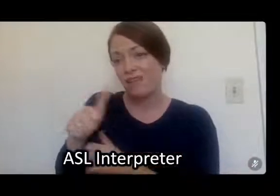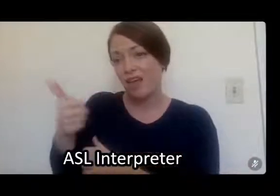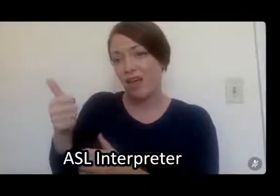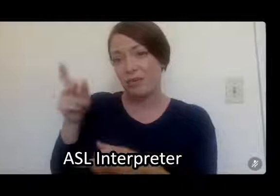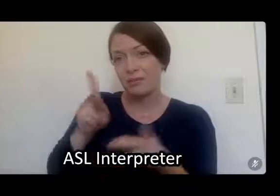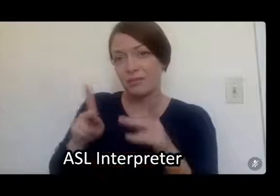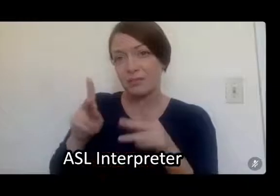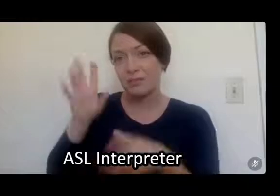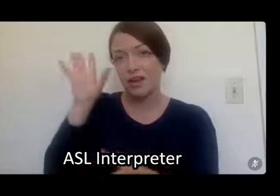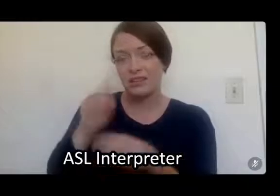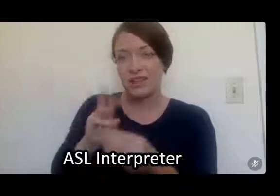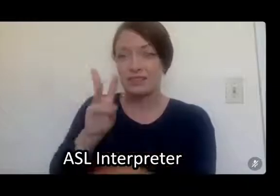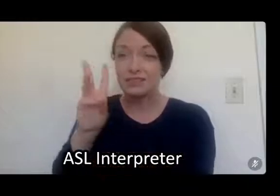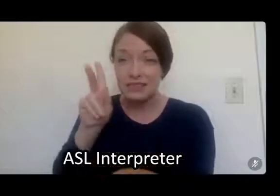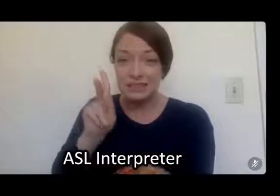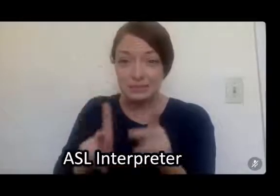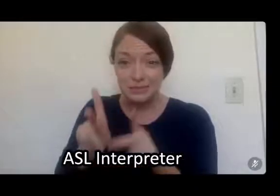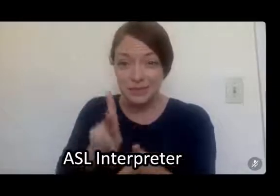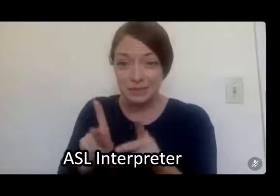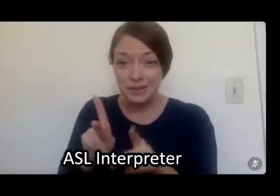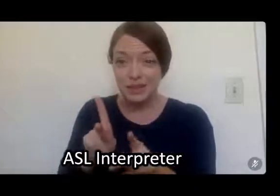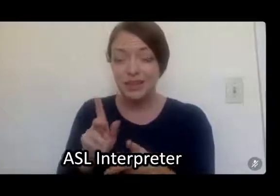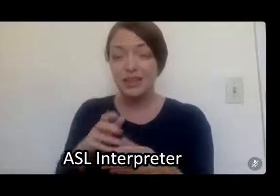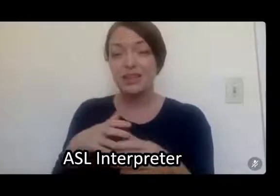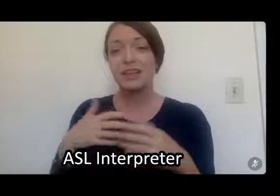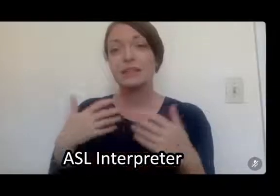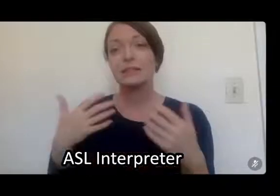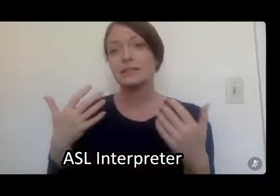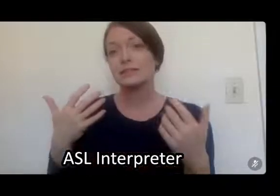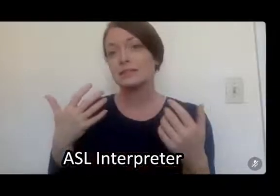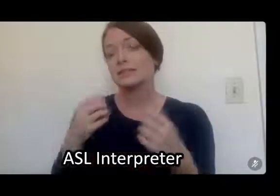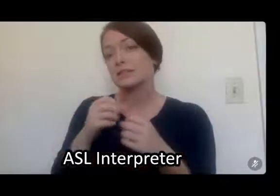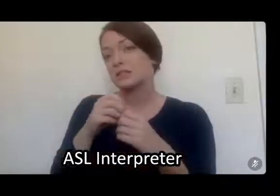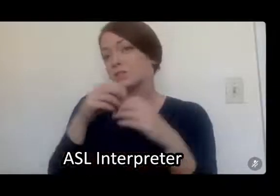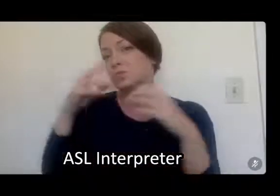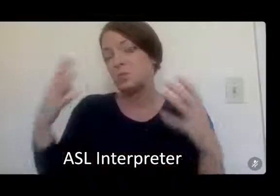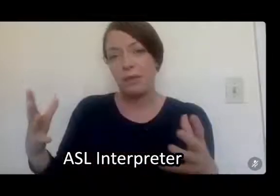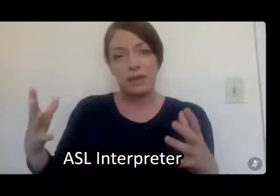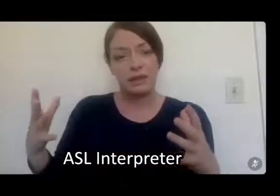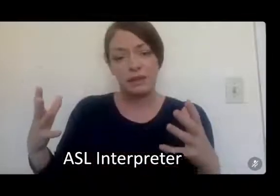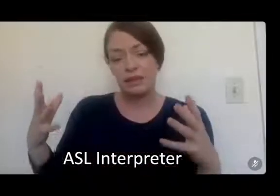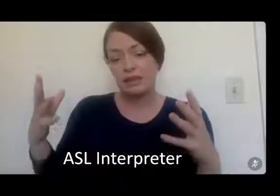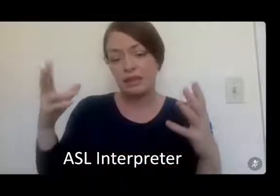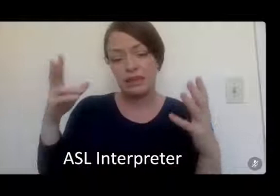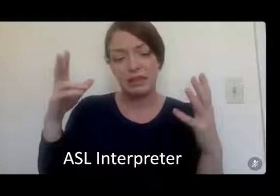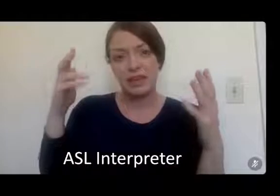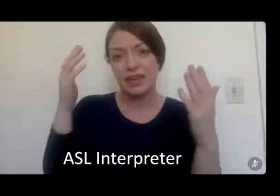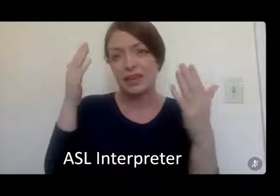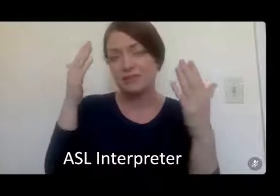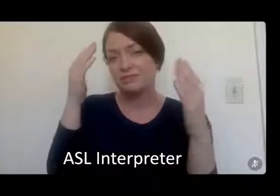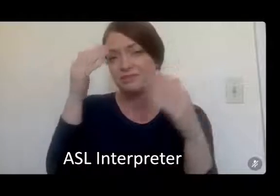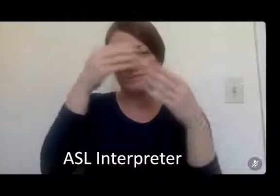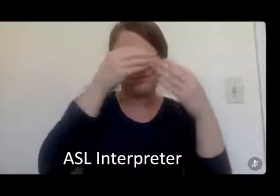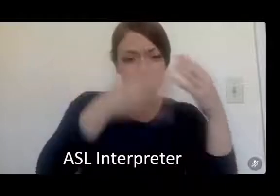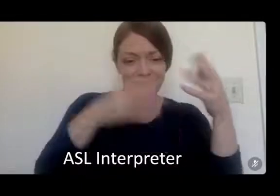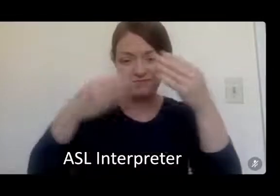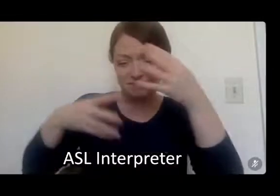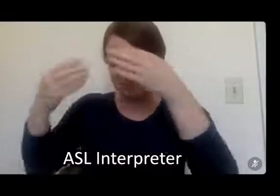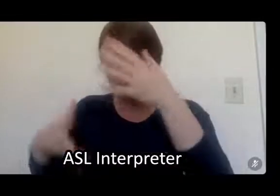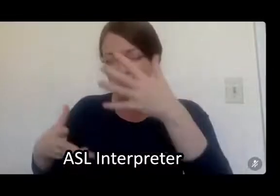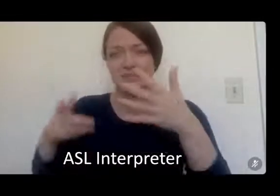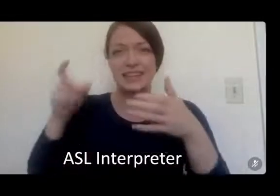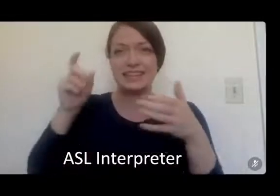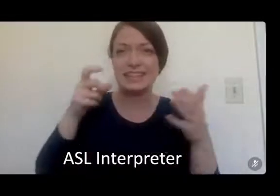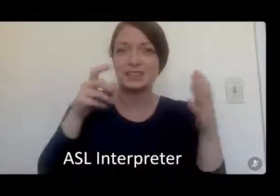6, that's too many headings for me to have to try to go through. Whereas